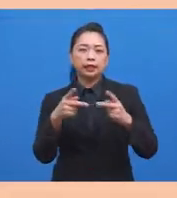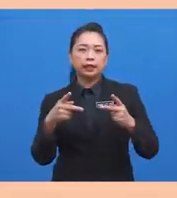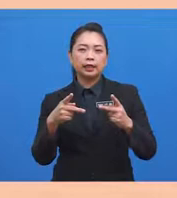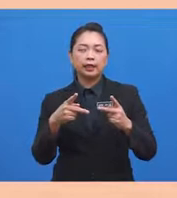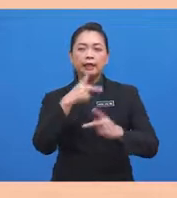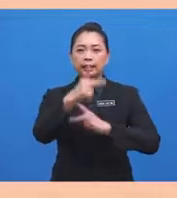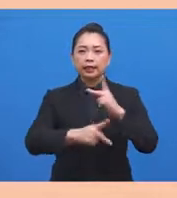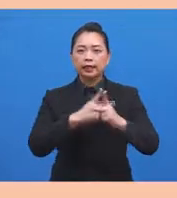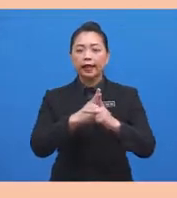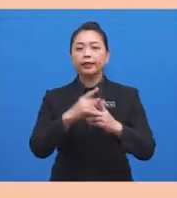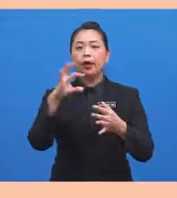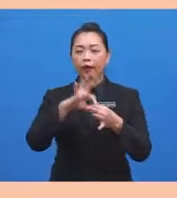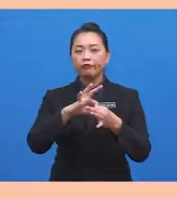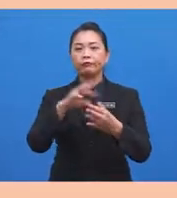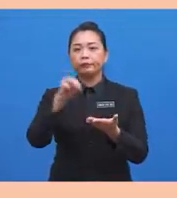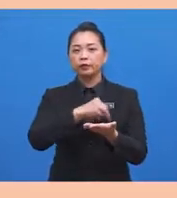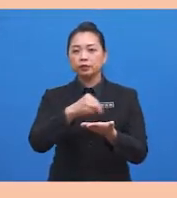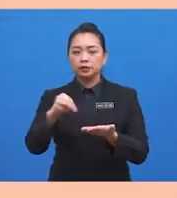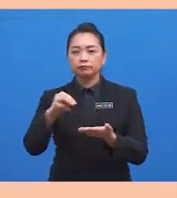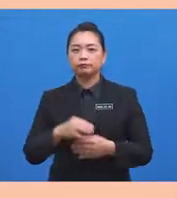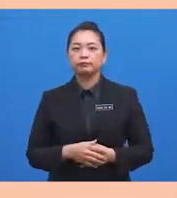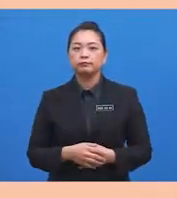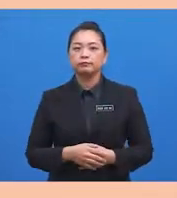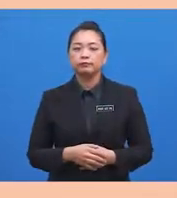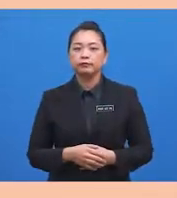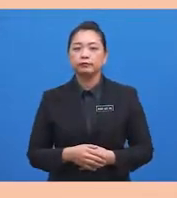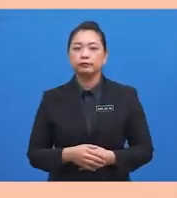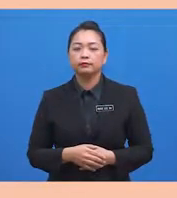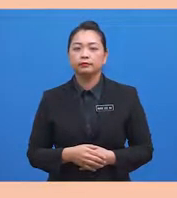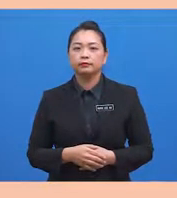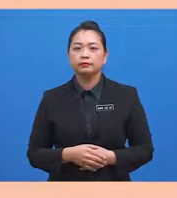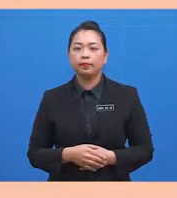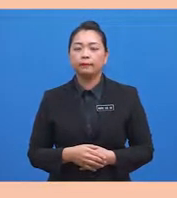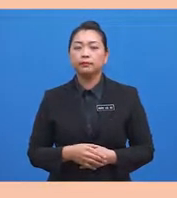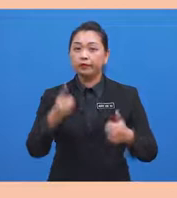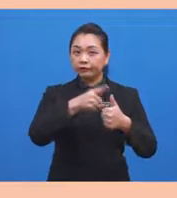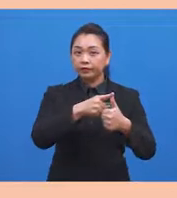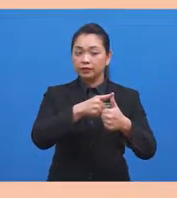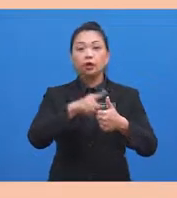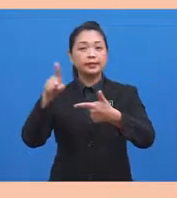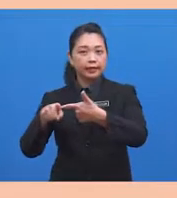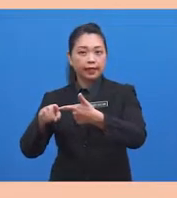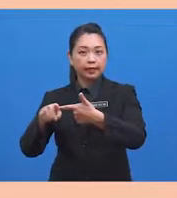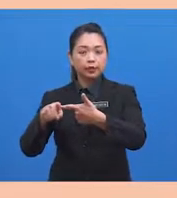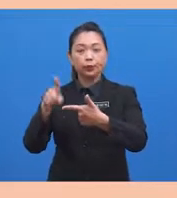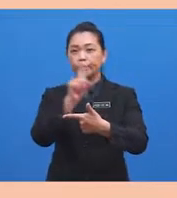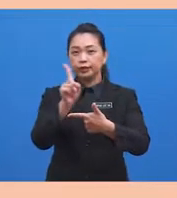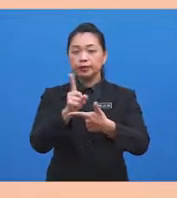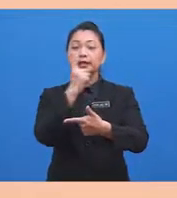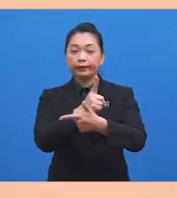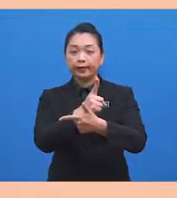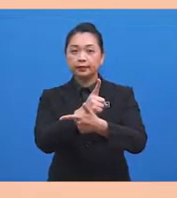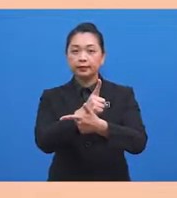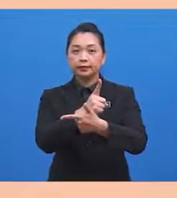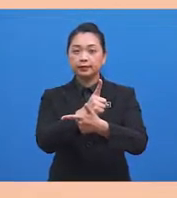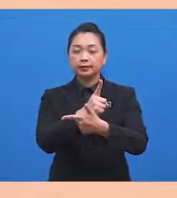definitely not a plant. So which would be the correct meaning? The first or the second, the left or